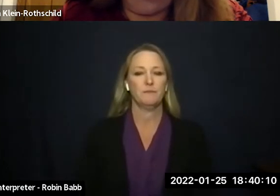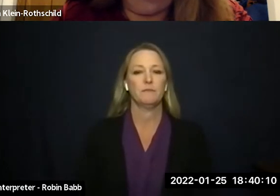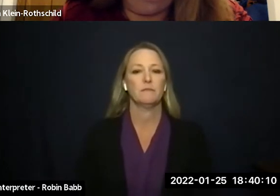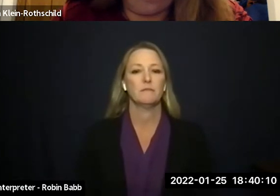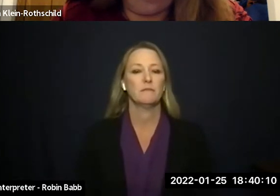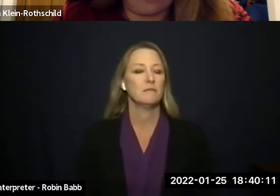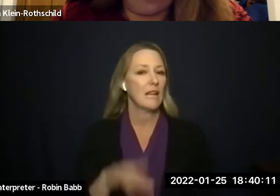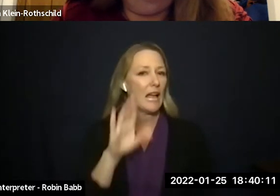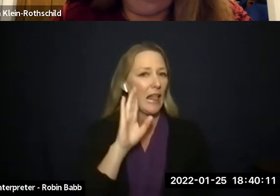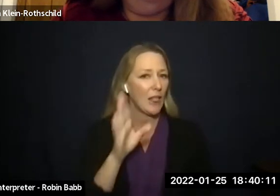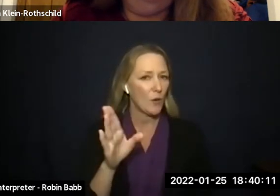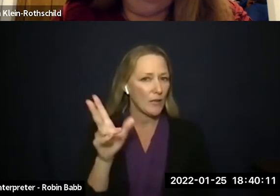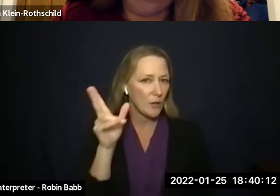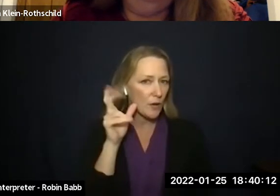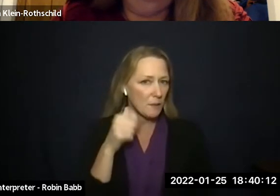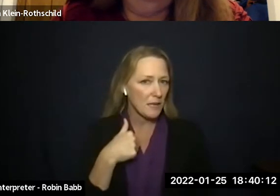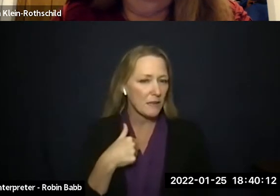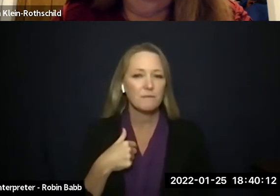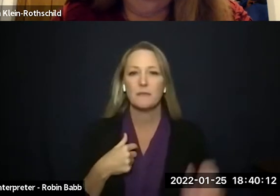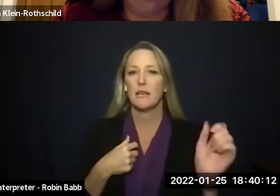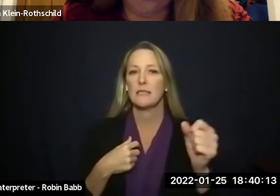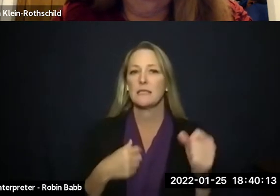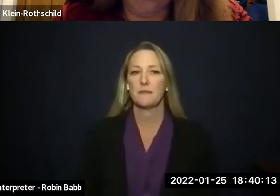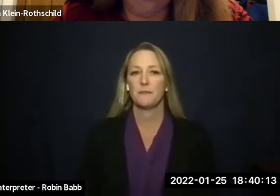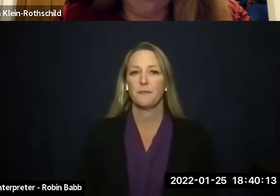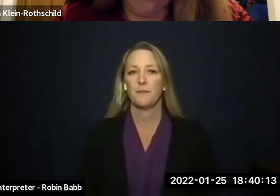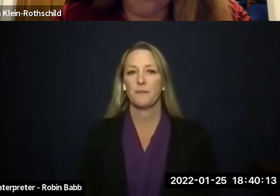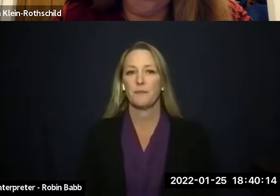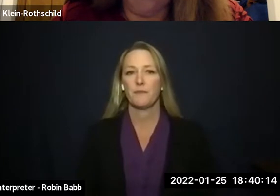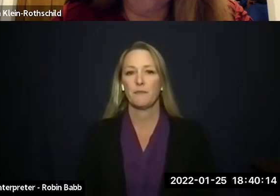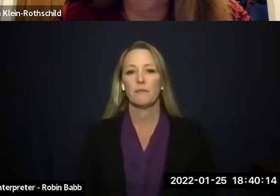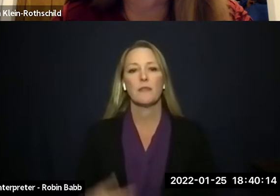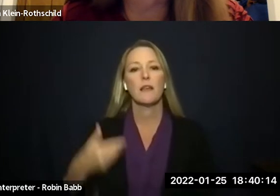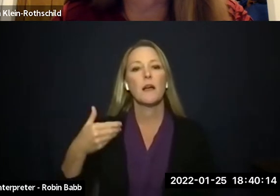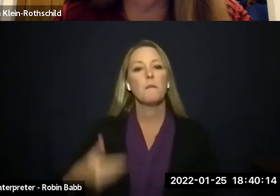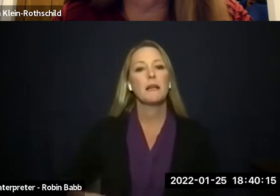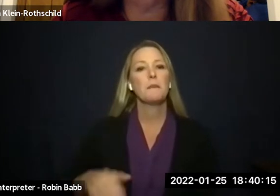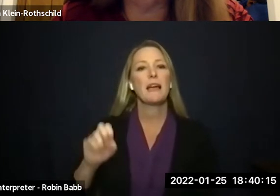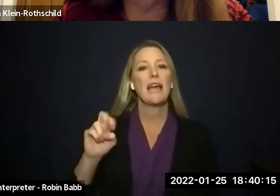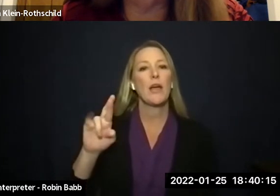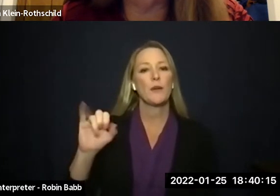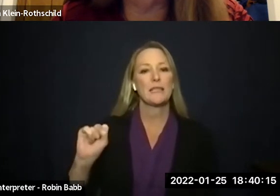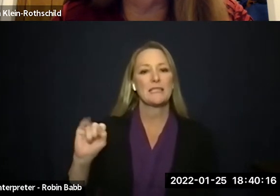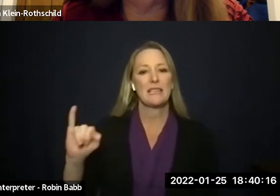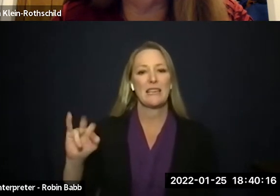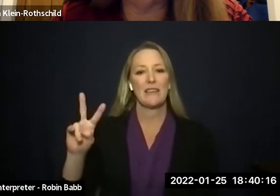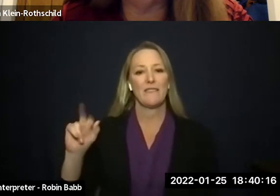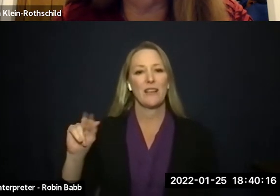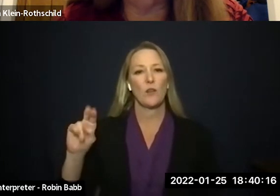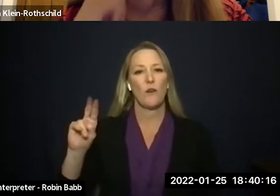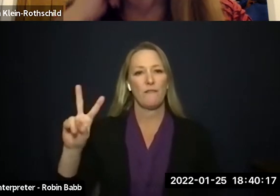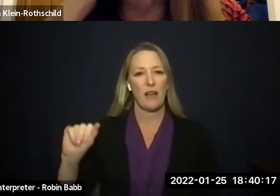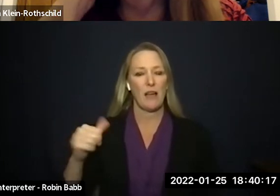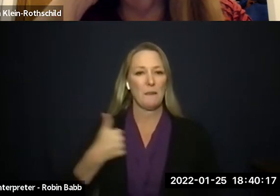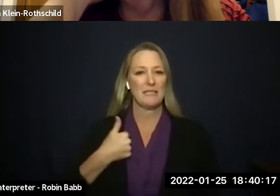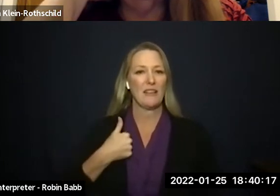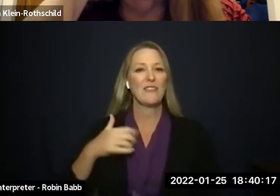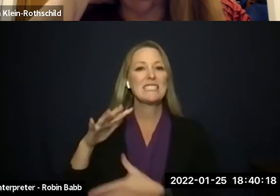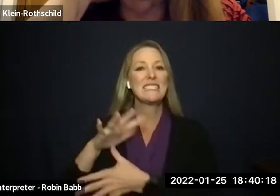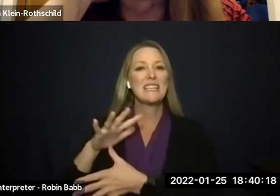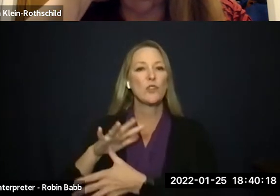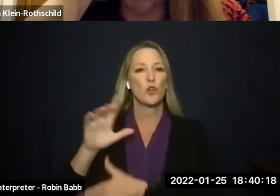hi do you hear me yes my name is eric ivanova and i'm a senior at dusk pueblos high